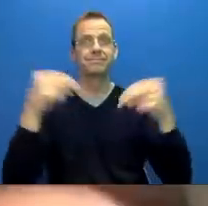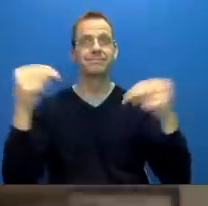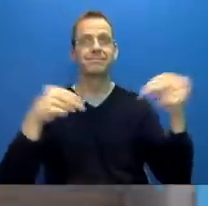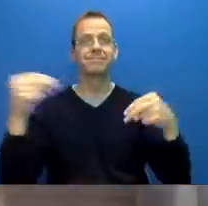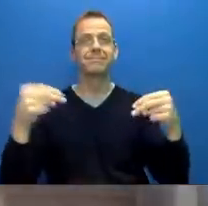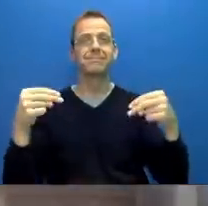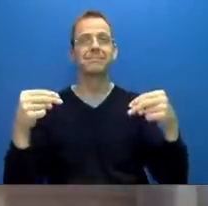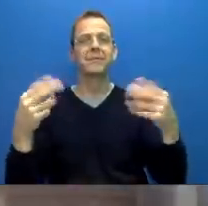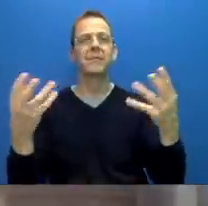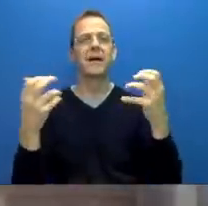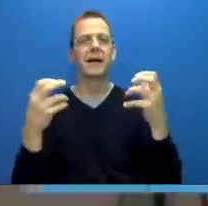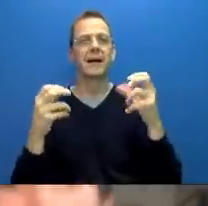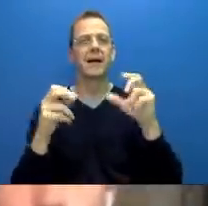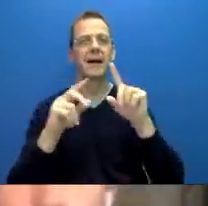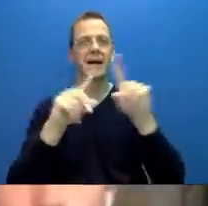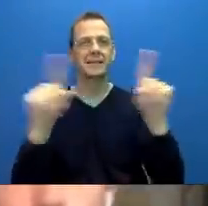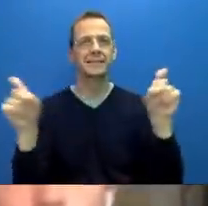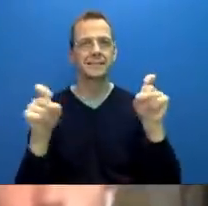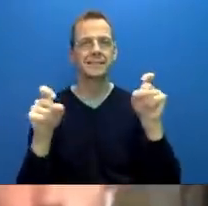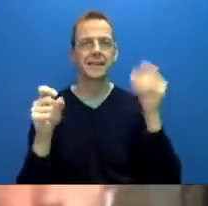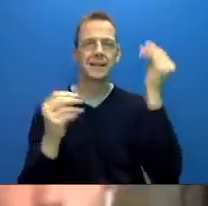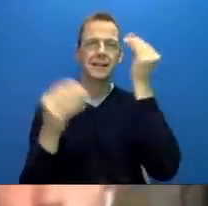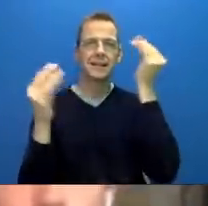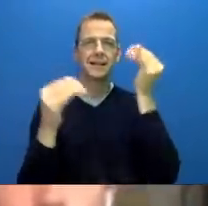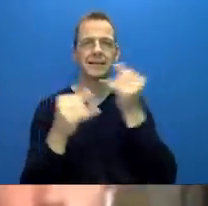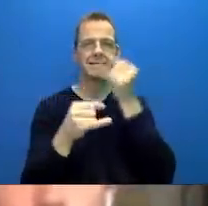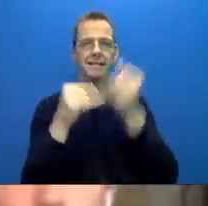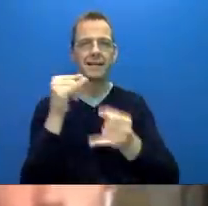to start with